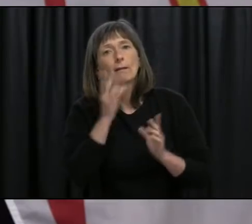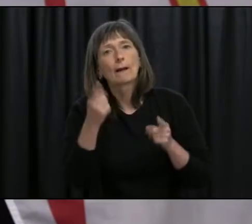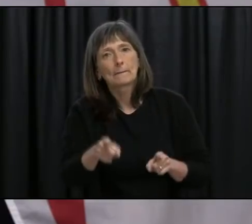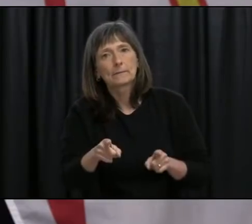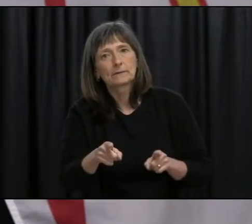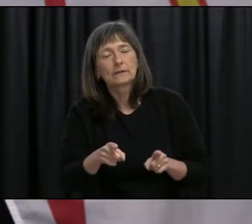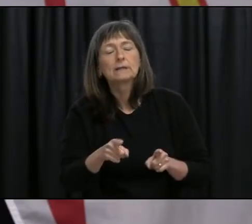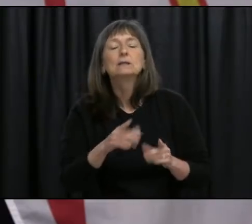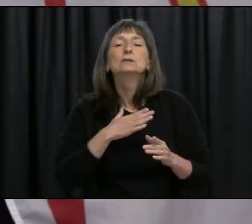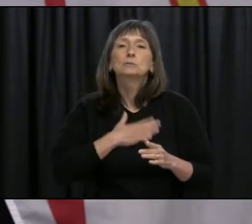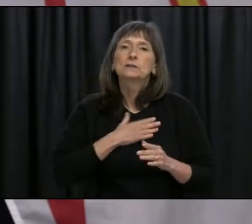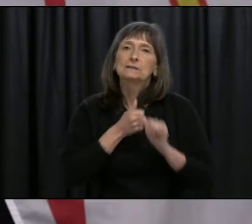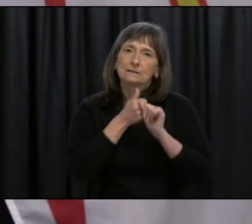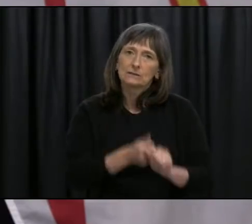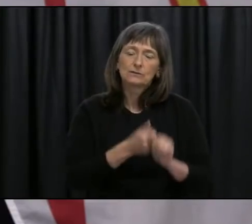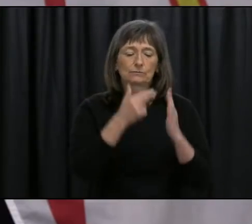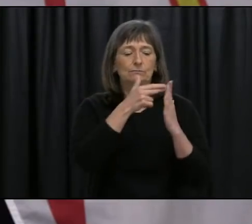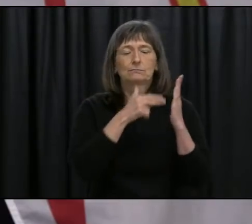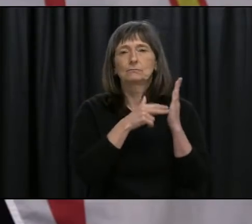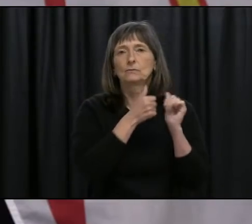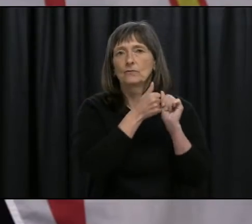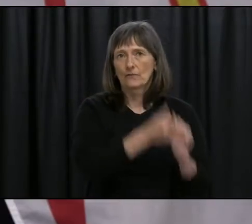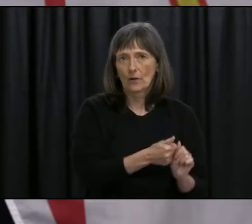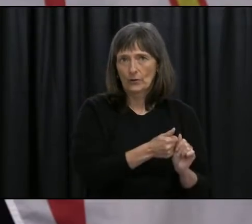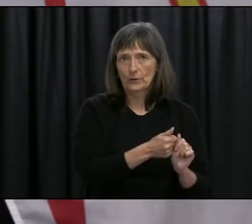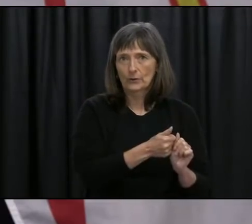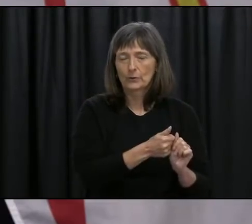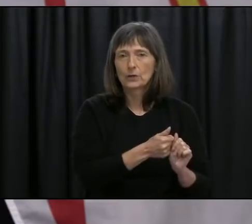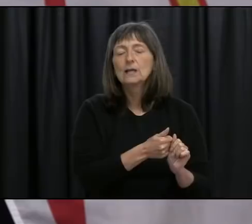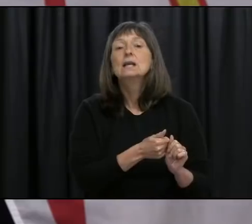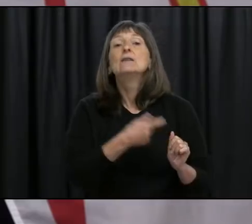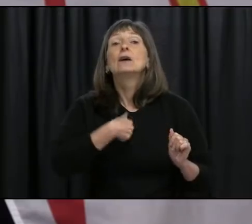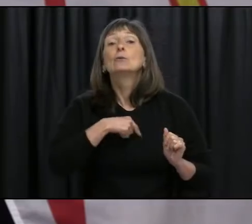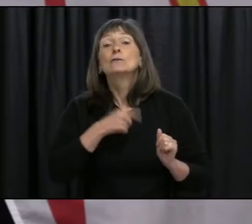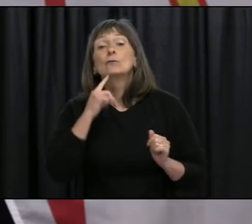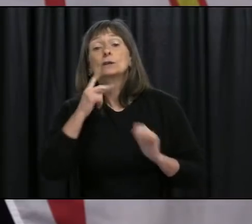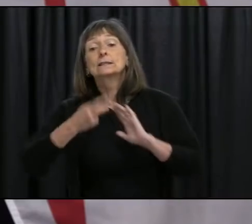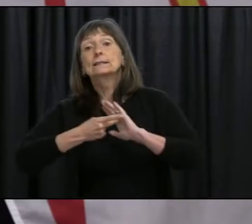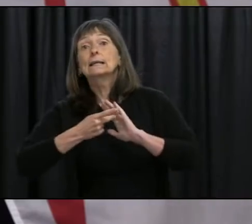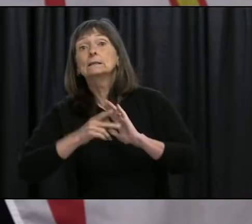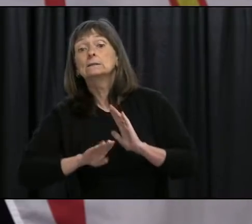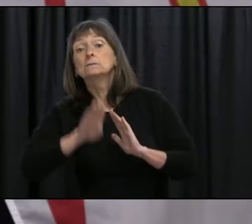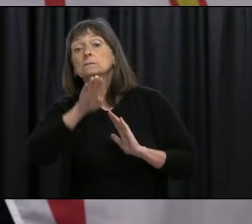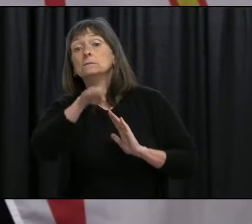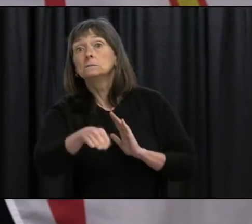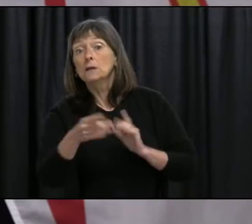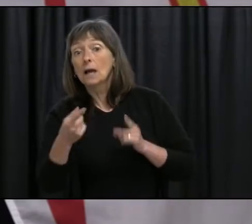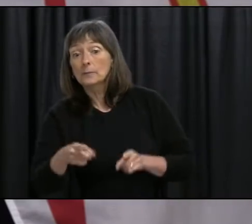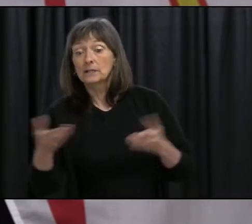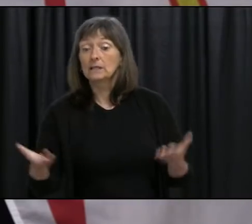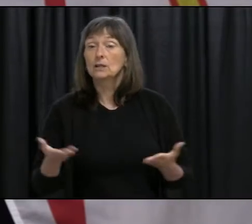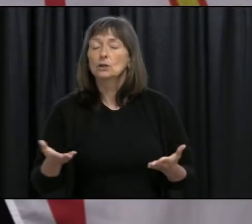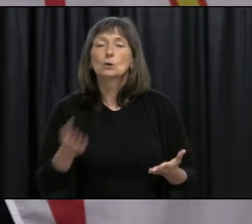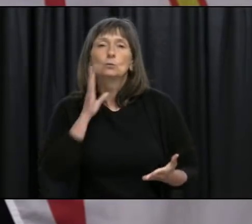public health measures that we have in place will put us in the best position to respond should a resurgence occur.